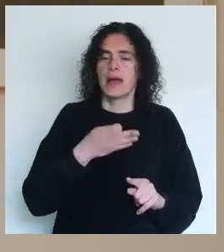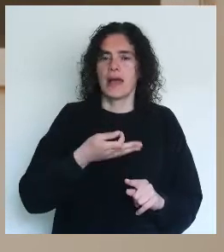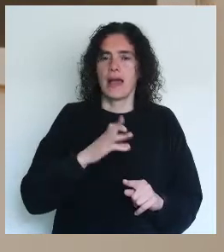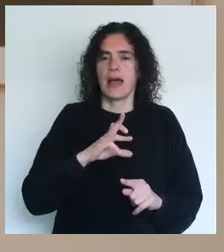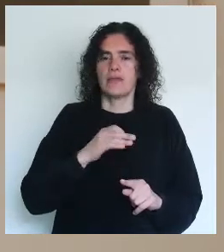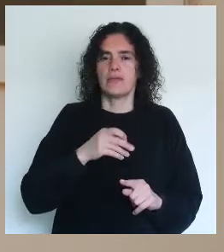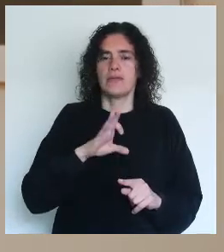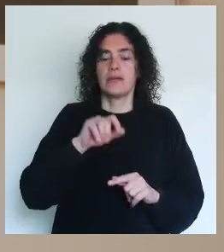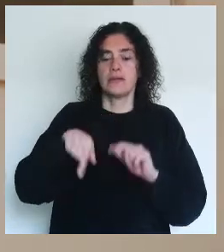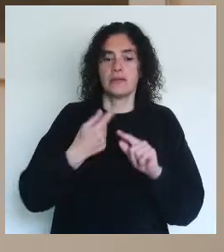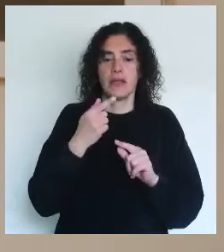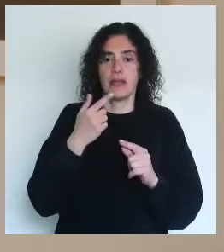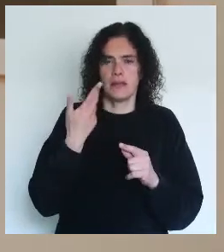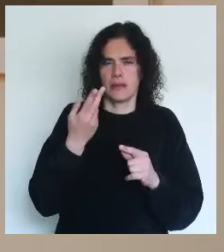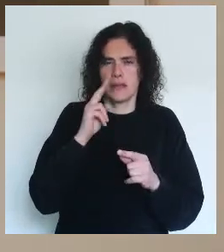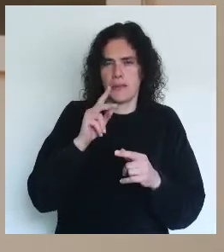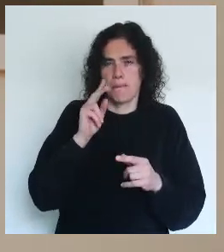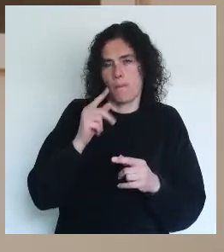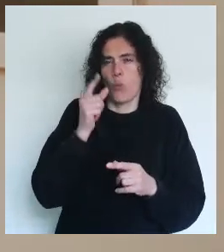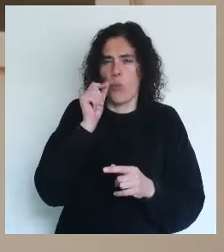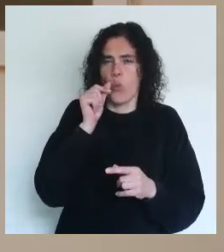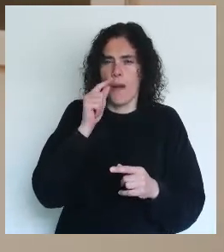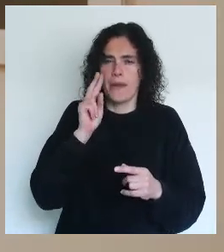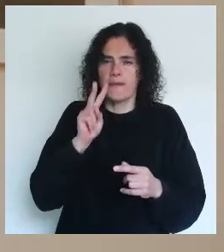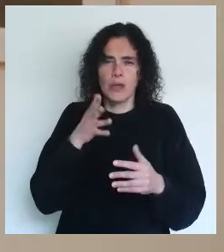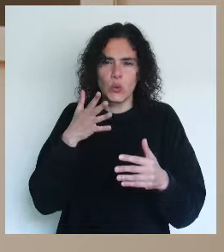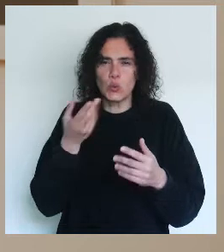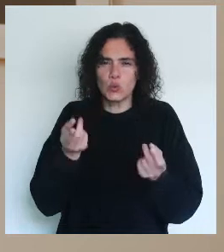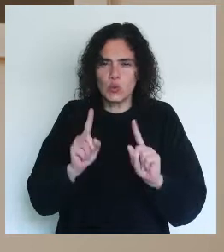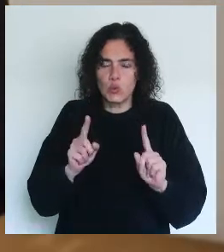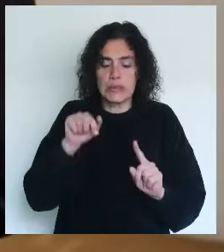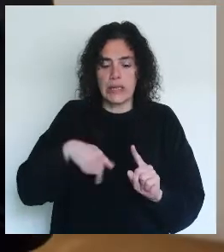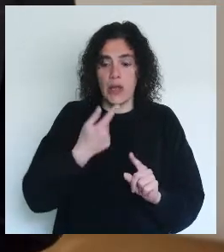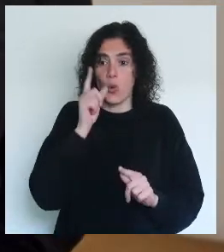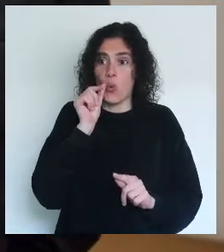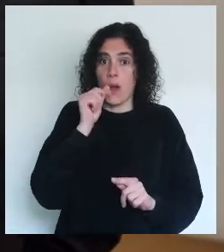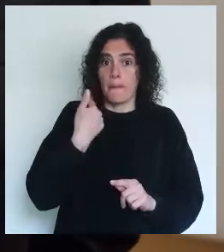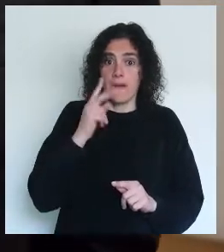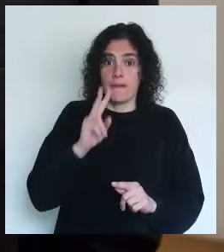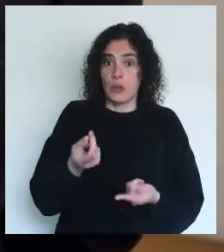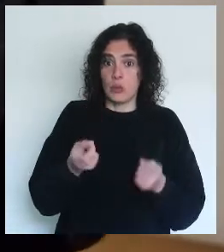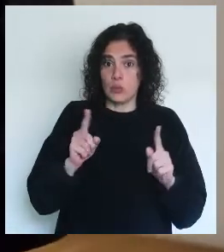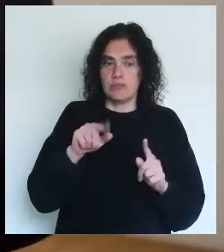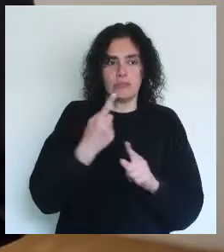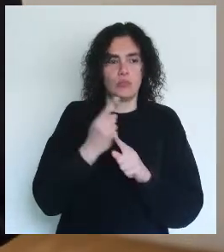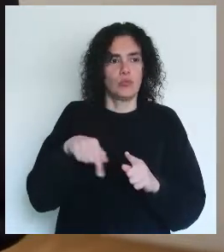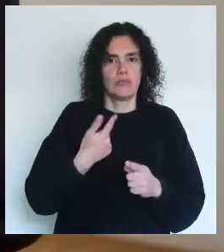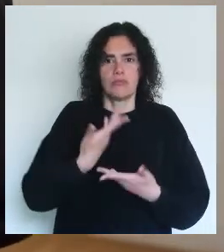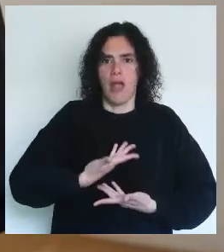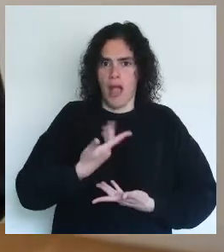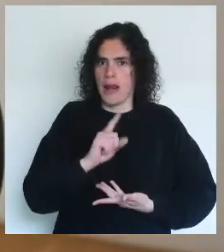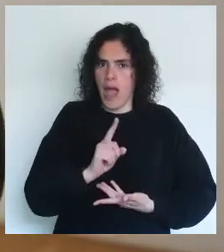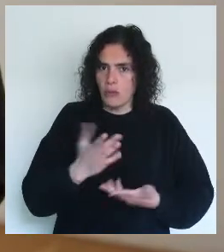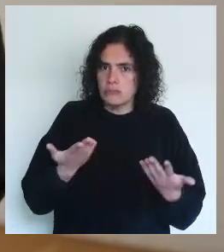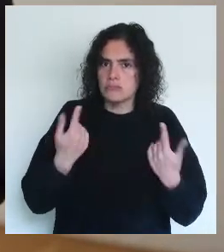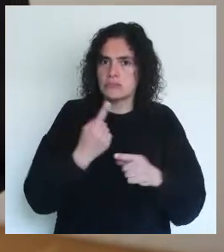Ellison novel, The Invisible Man. The story of a man who is invisible, not because he doesn't